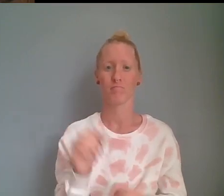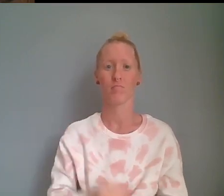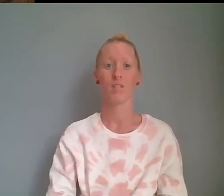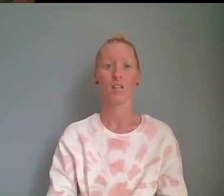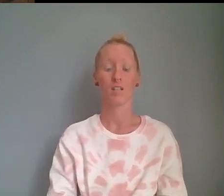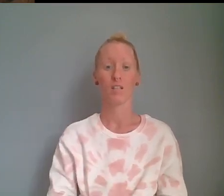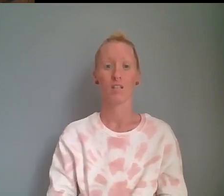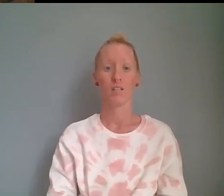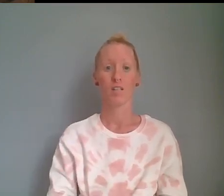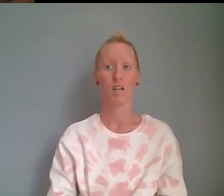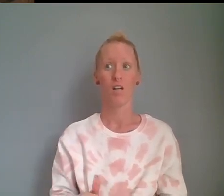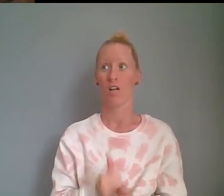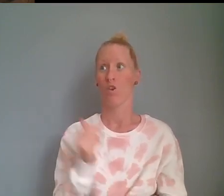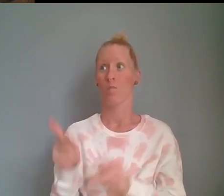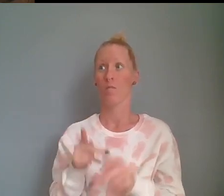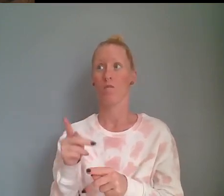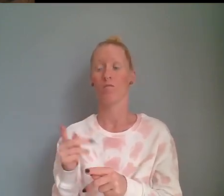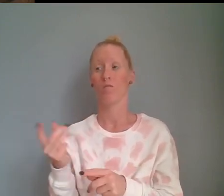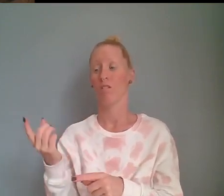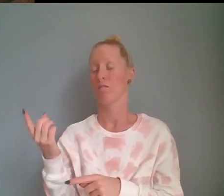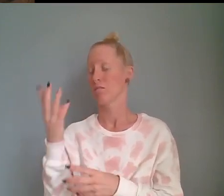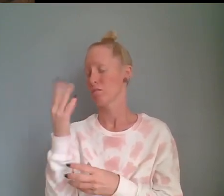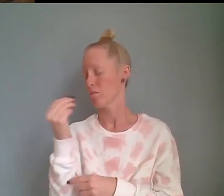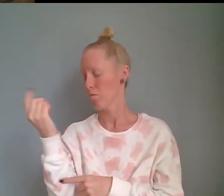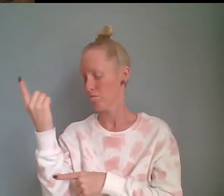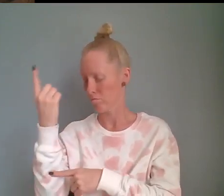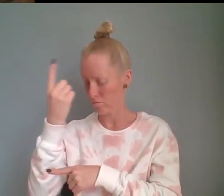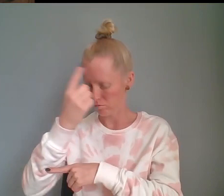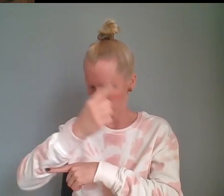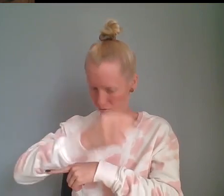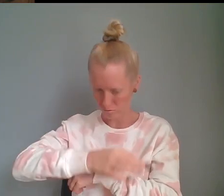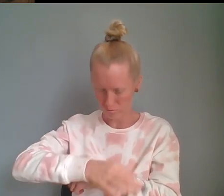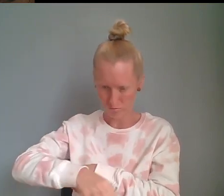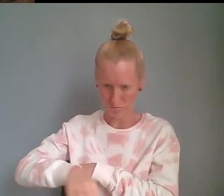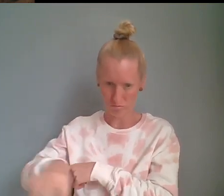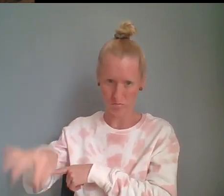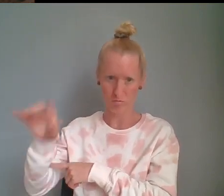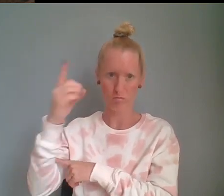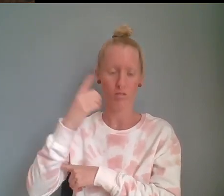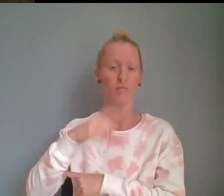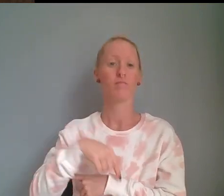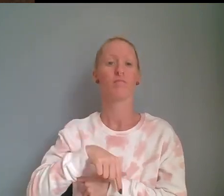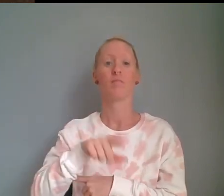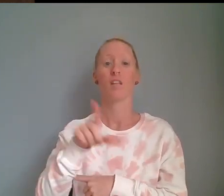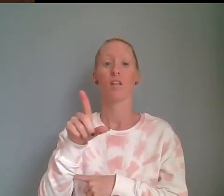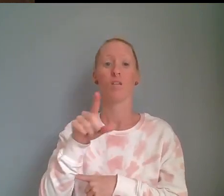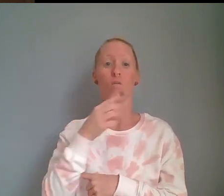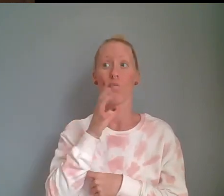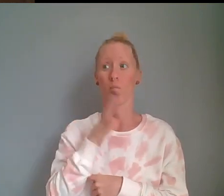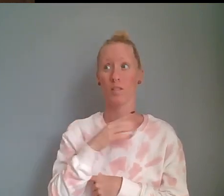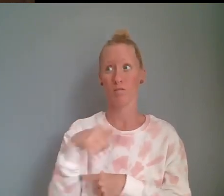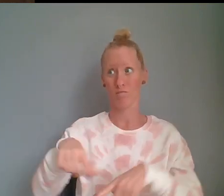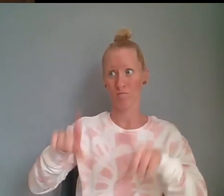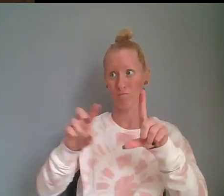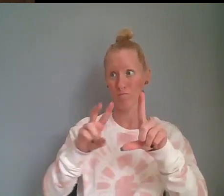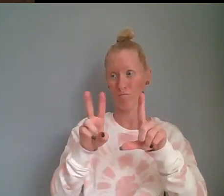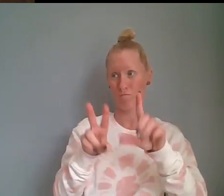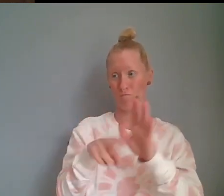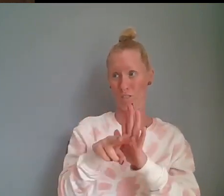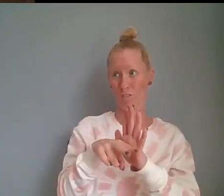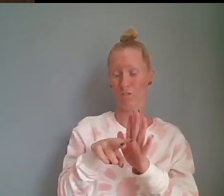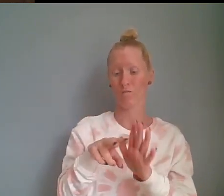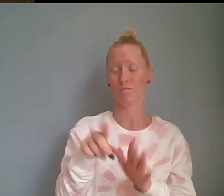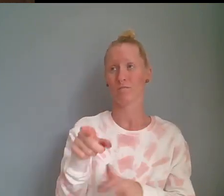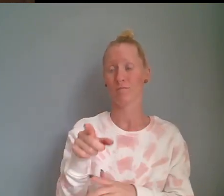But other people want to sleep all day long. And in the clip I'm going to show you in just a minute, the woman talks about sleeping 22 hours a day,